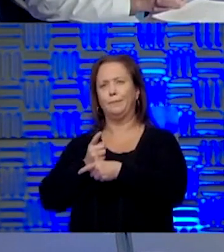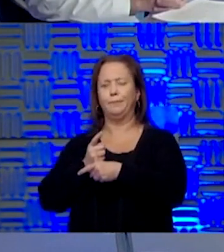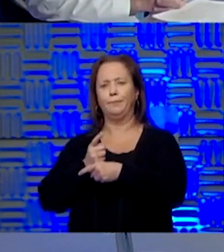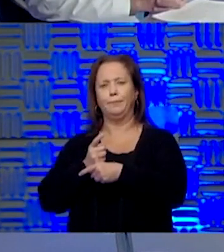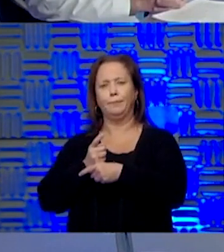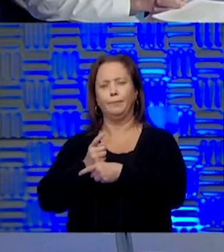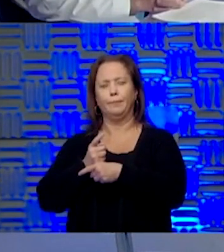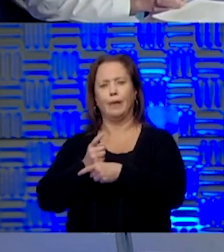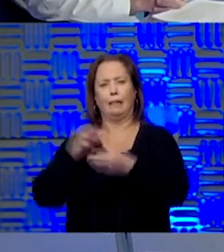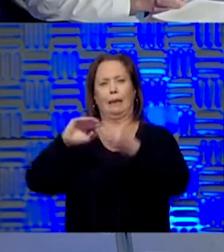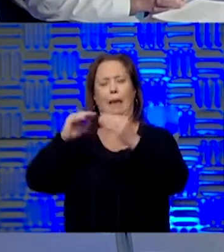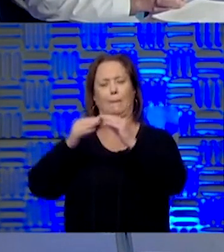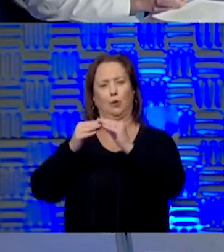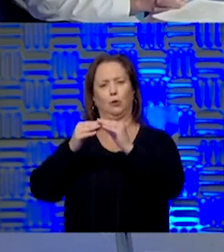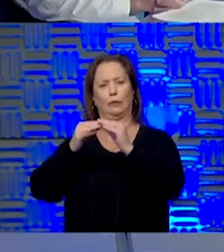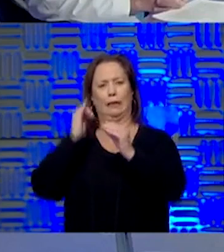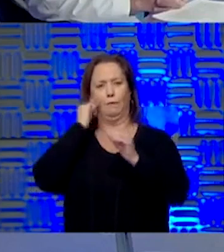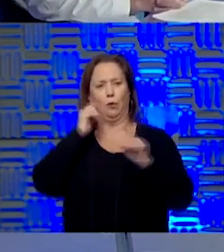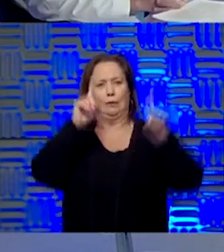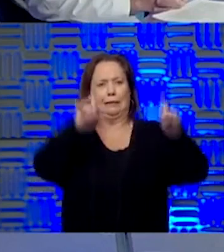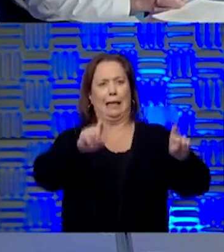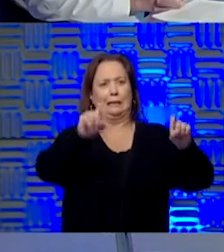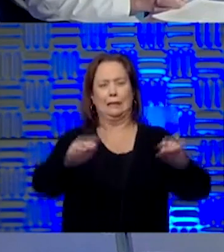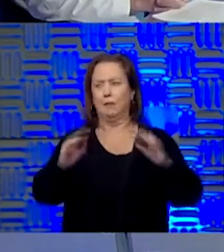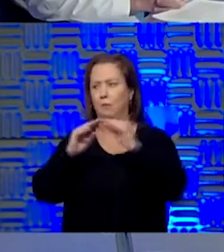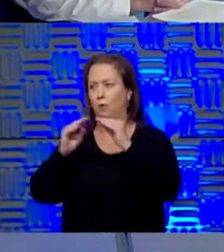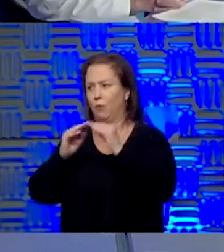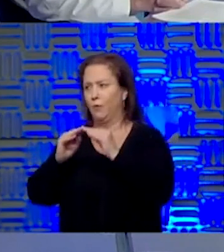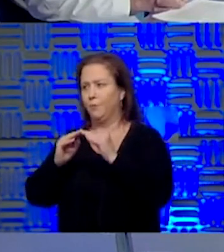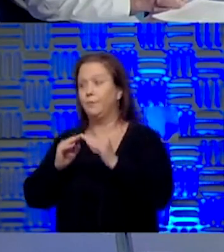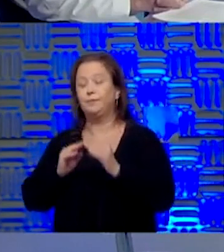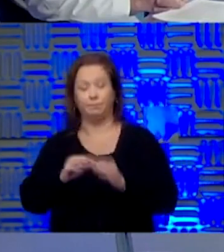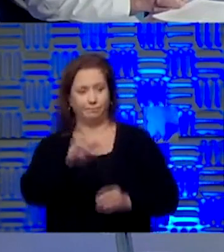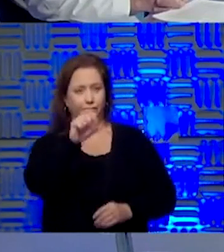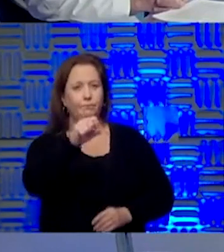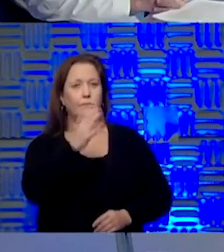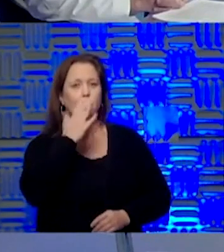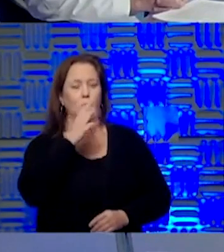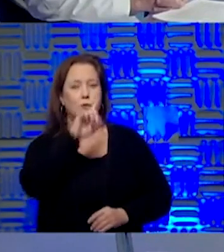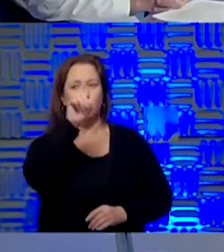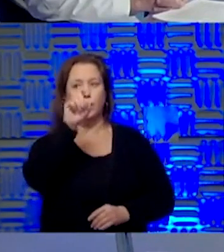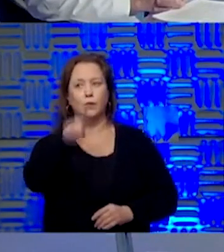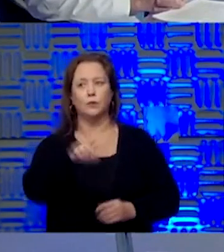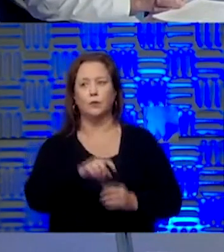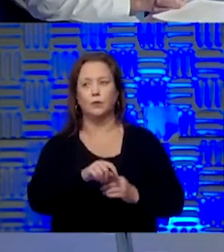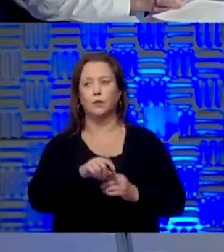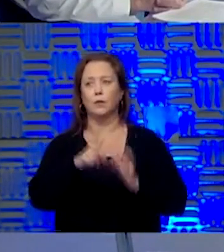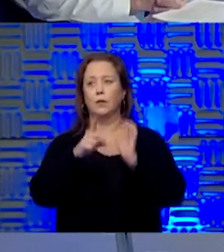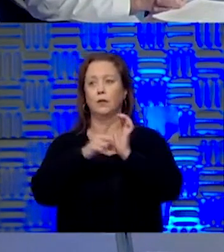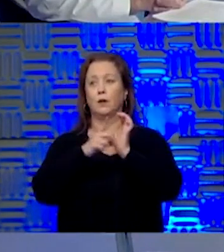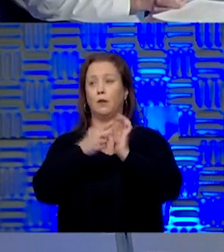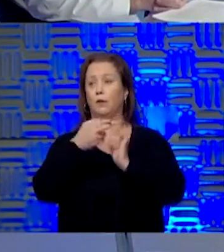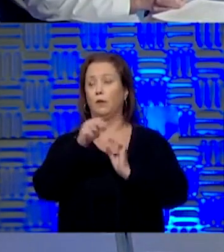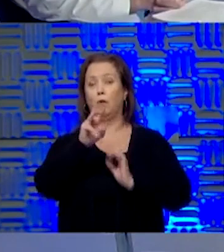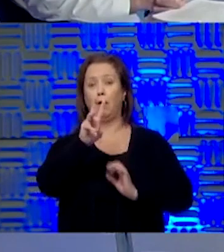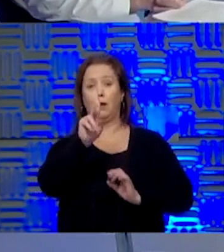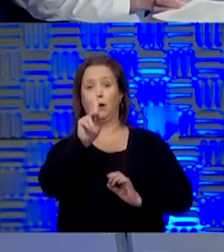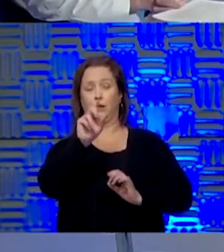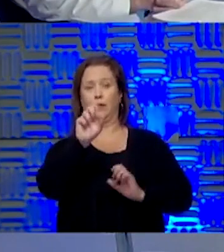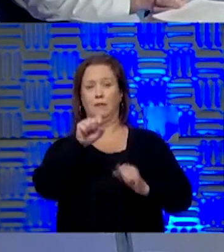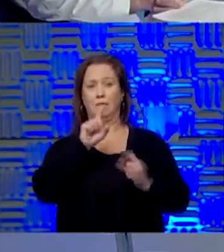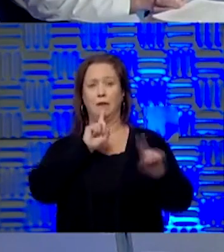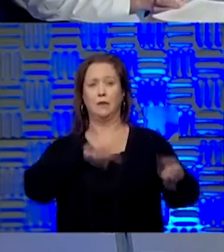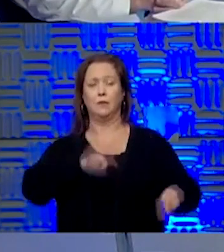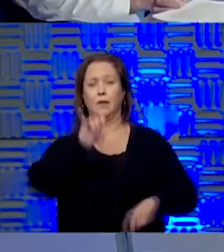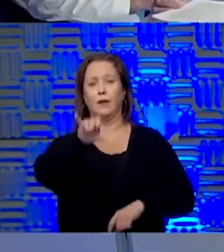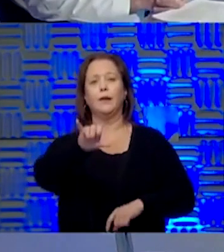count of the prevalence when you're just testing more? Yeah, that's a great question, and Doc Hawk here and I could try and take that on a little bit. You